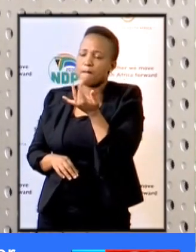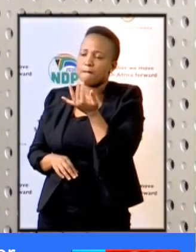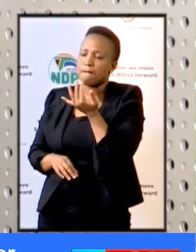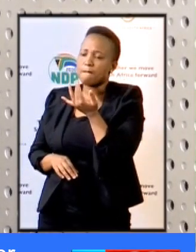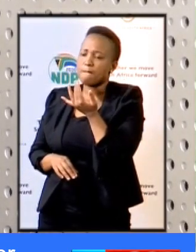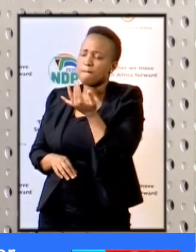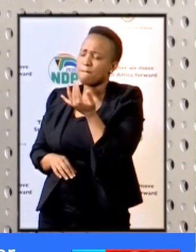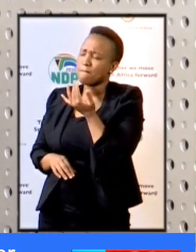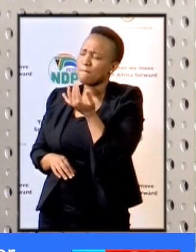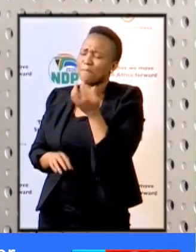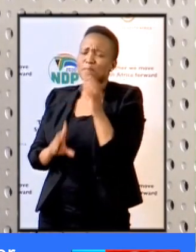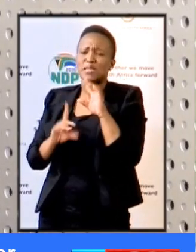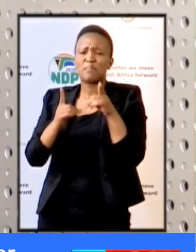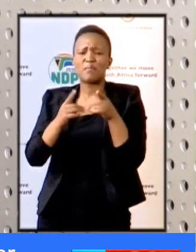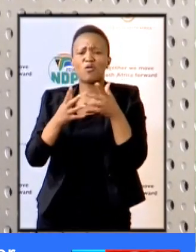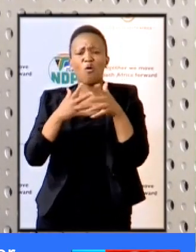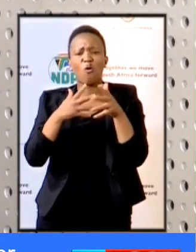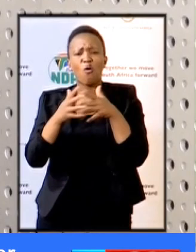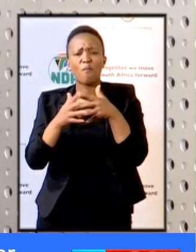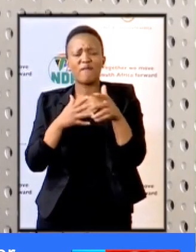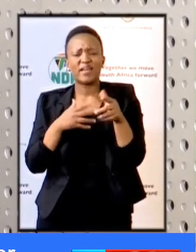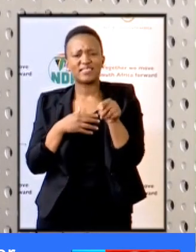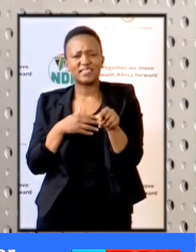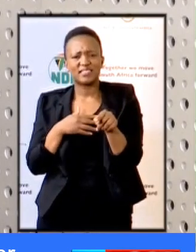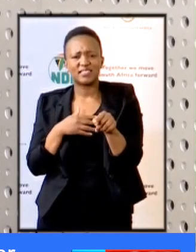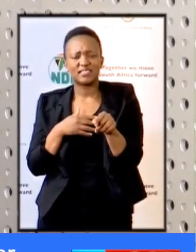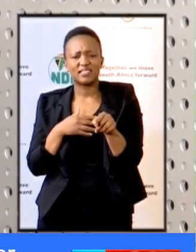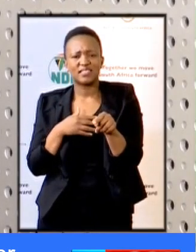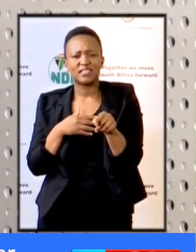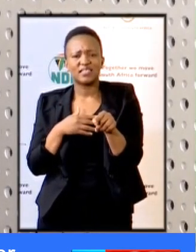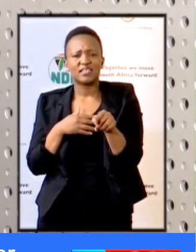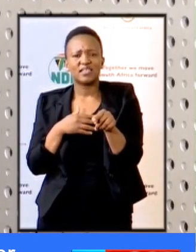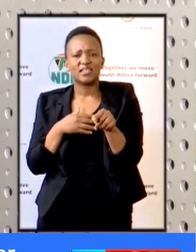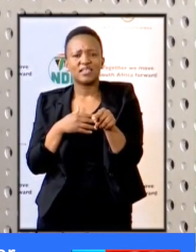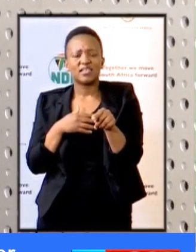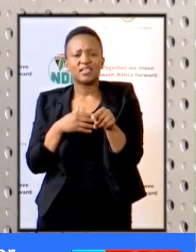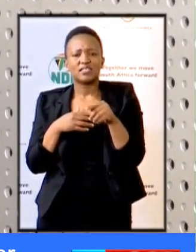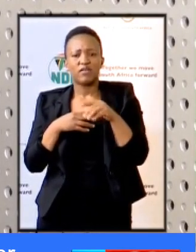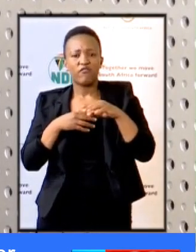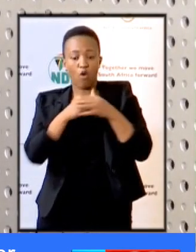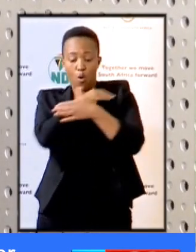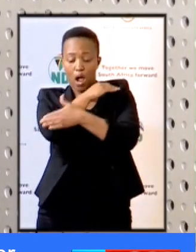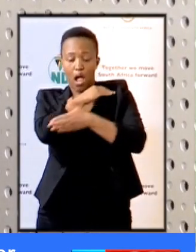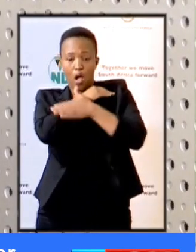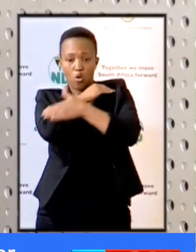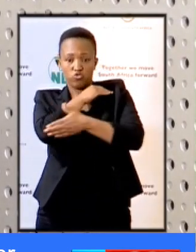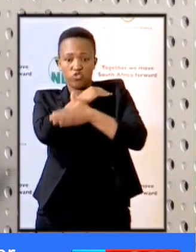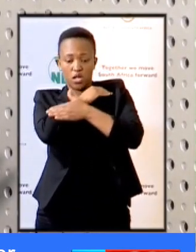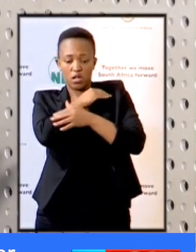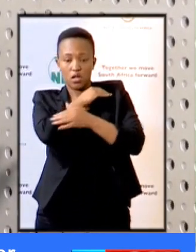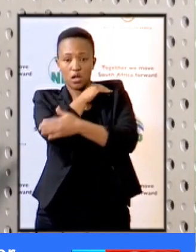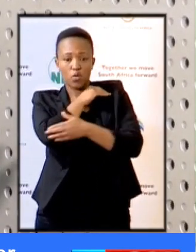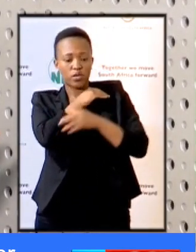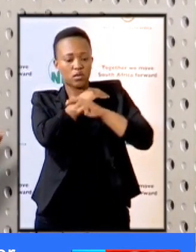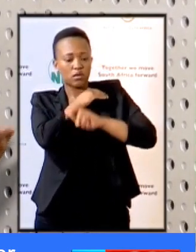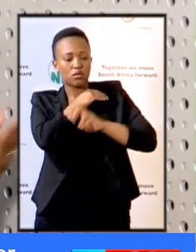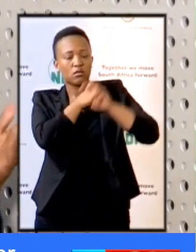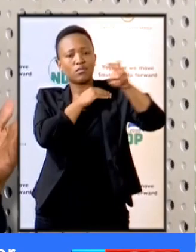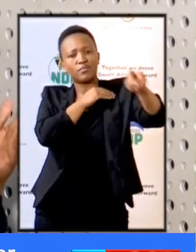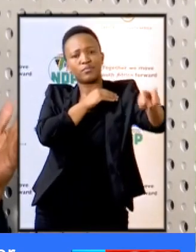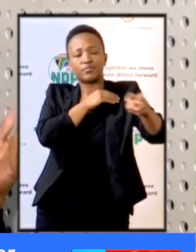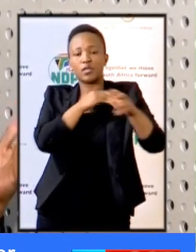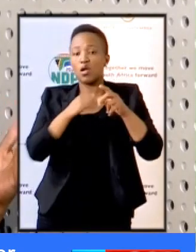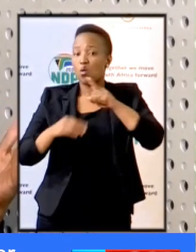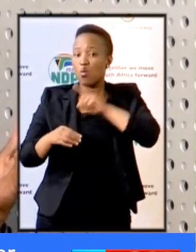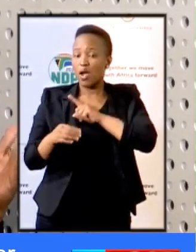Home Affairs, that also in terms of cross-border country to country. Since there are kids who areas. The